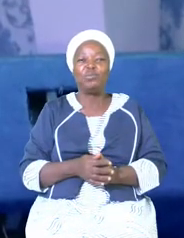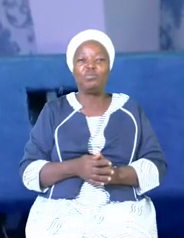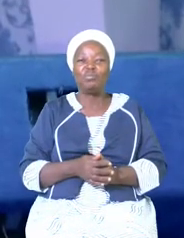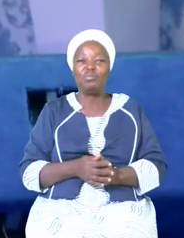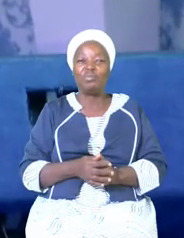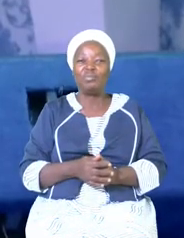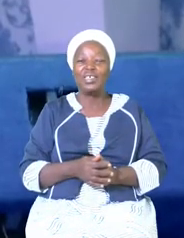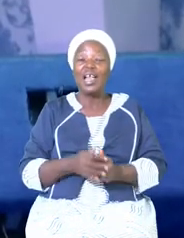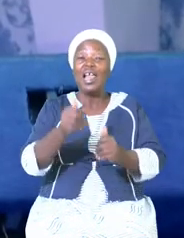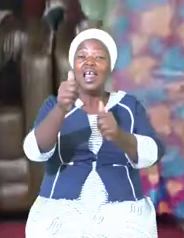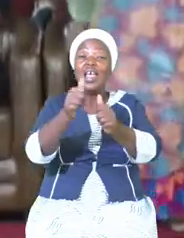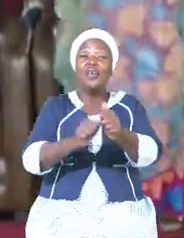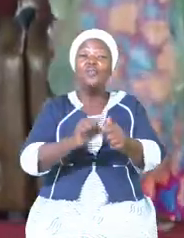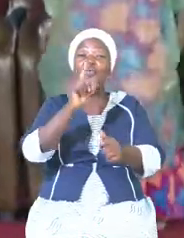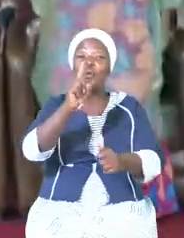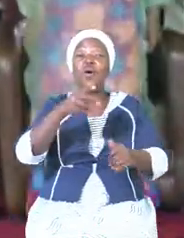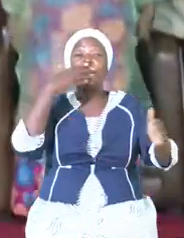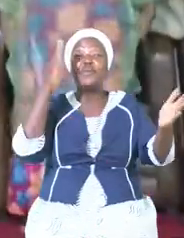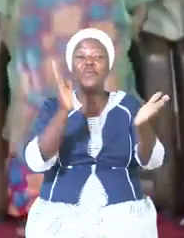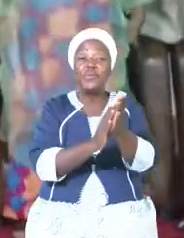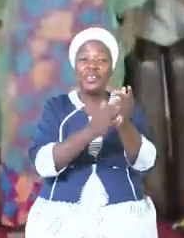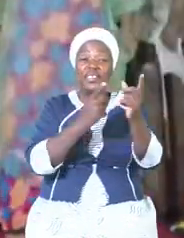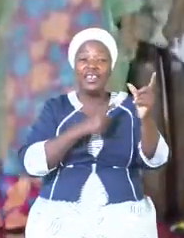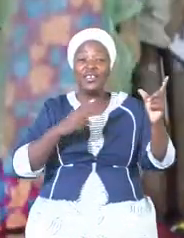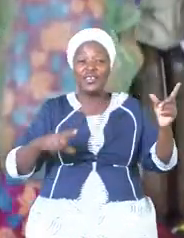Everybody, I said, praise the Lord.